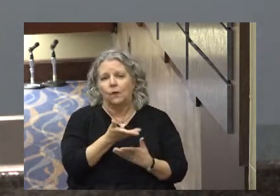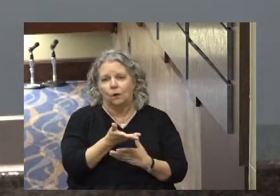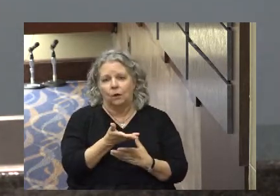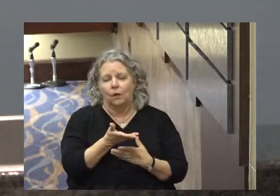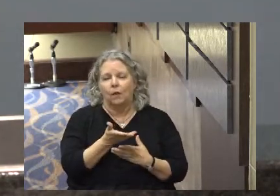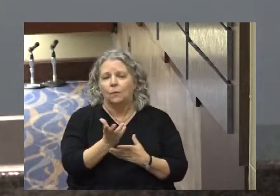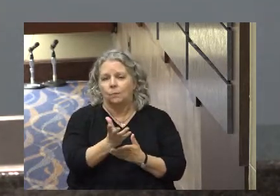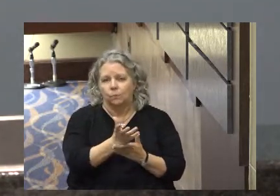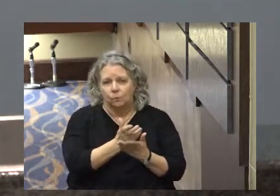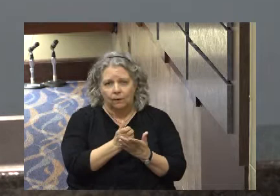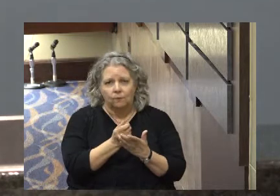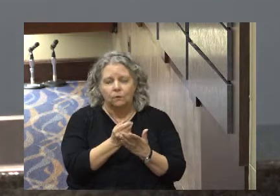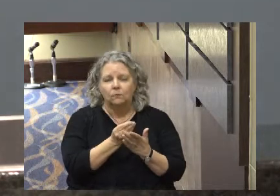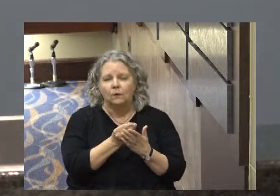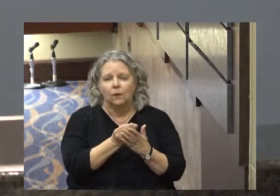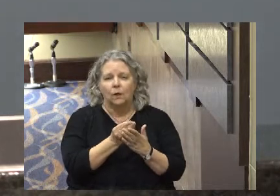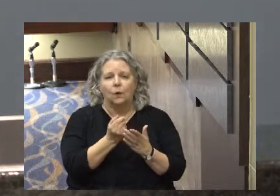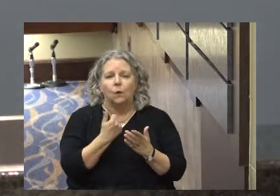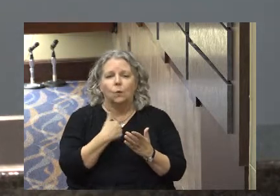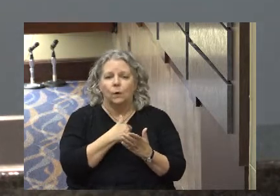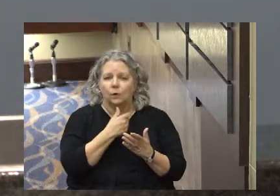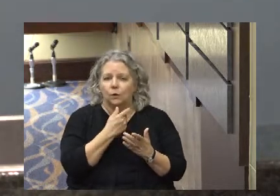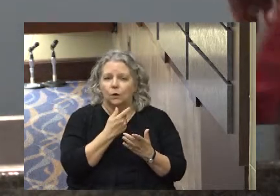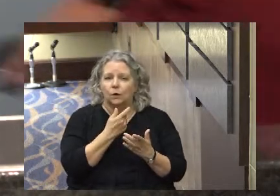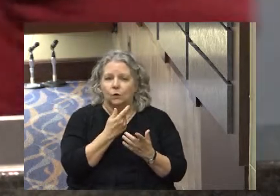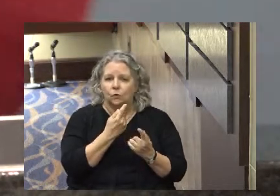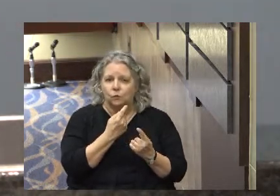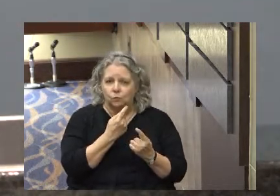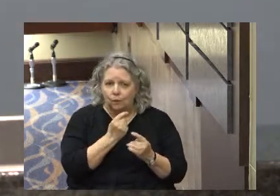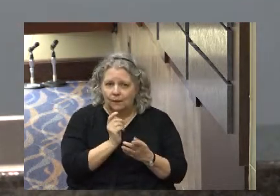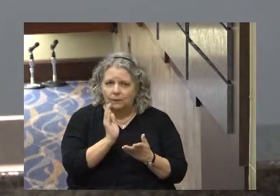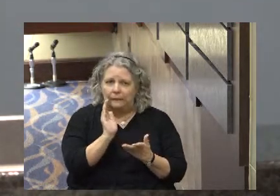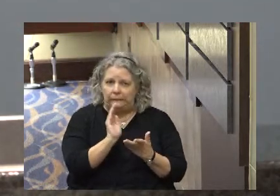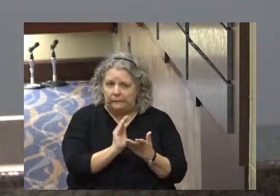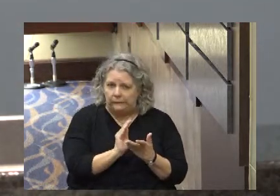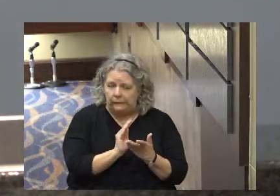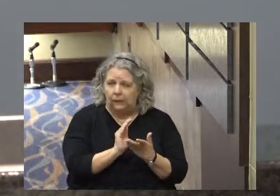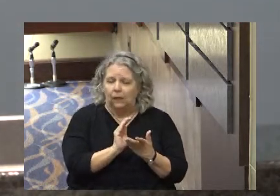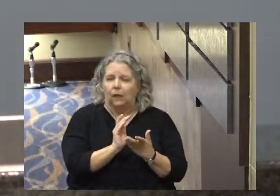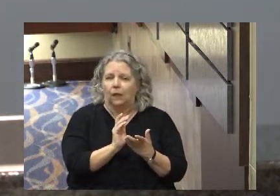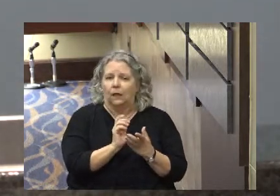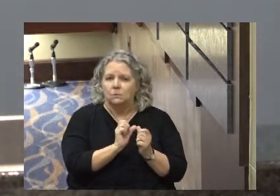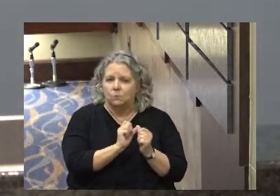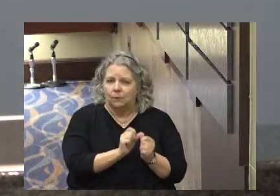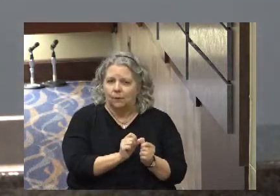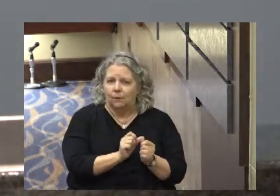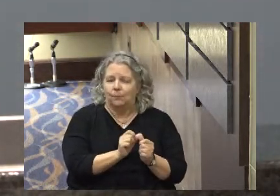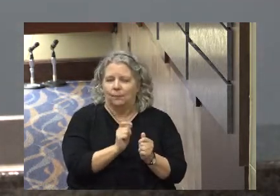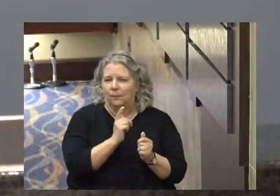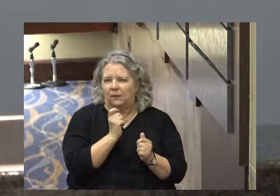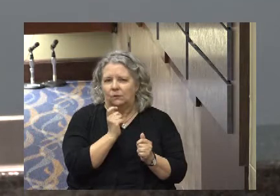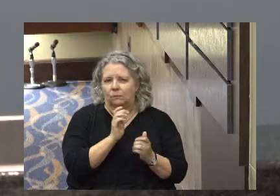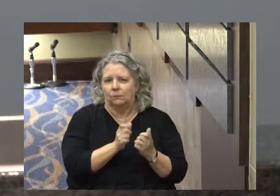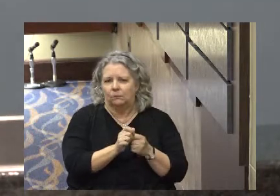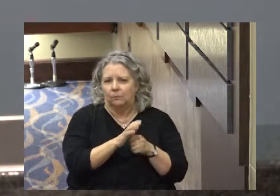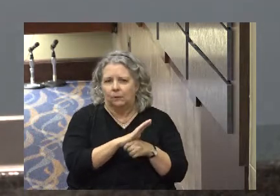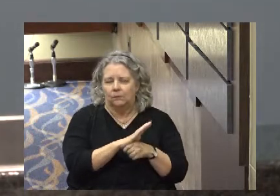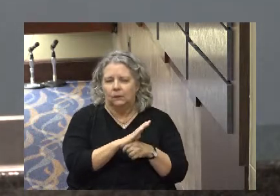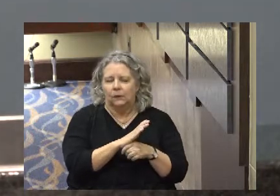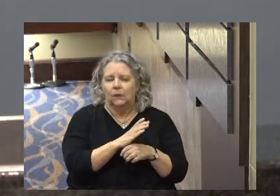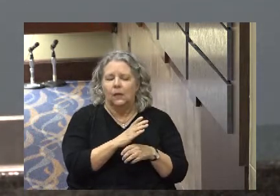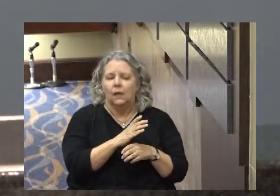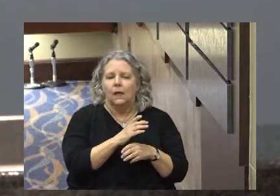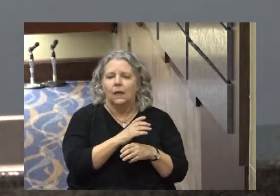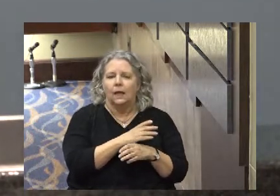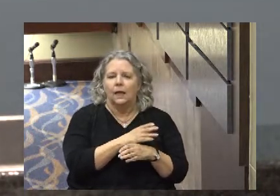revenue there, we're trying to be conservative post-pandemic. And just to see those numbers coming in, beating year over